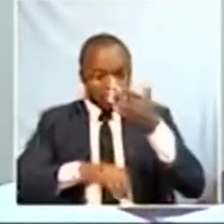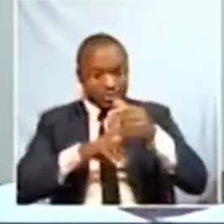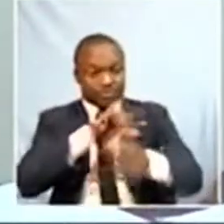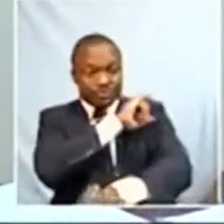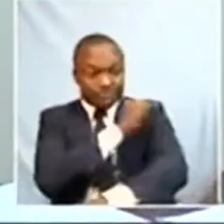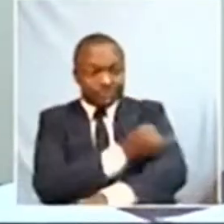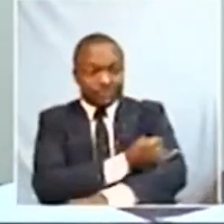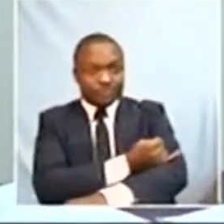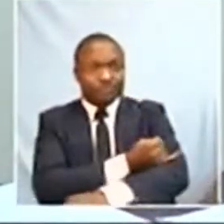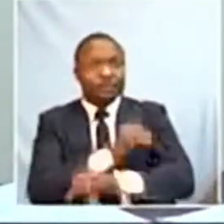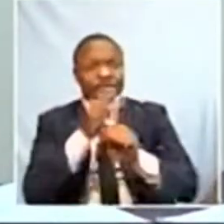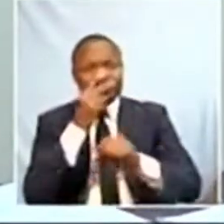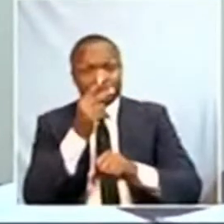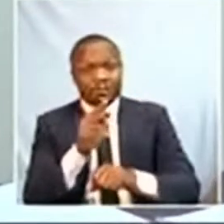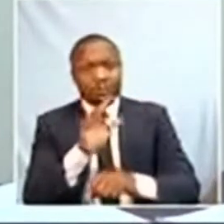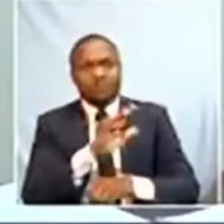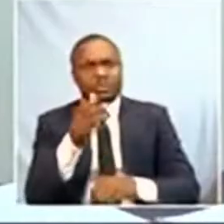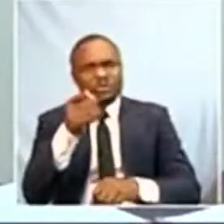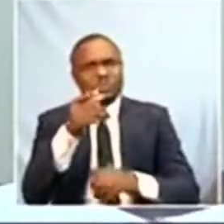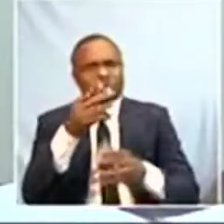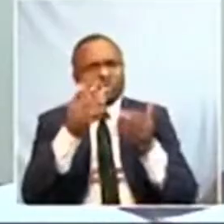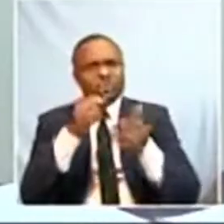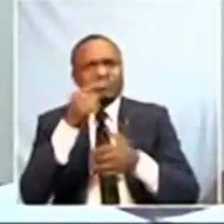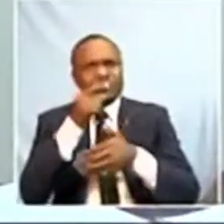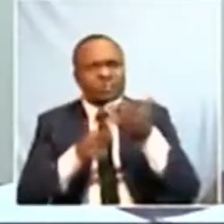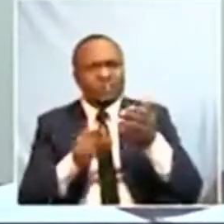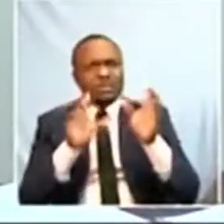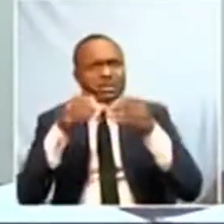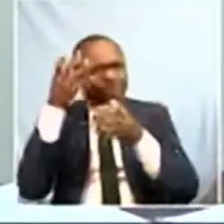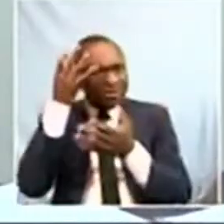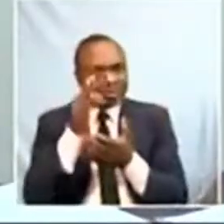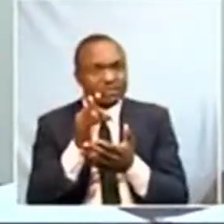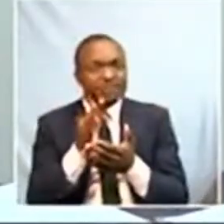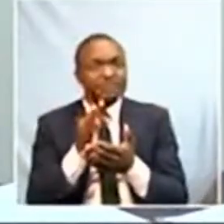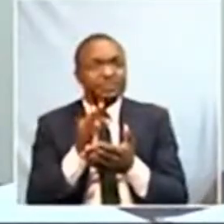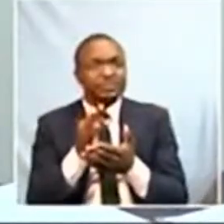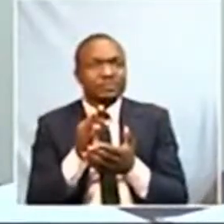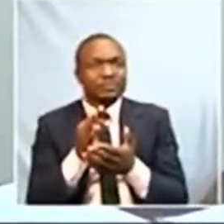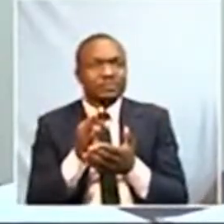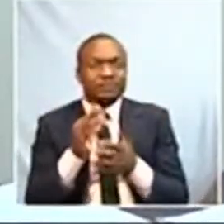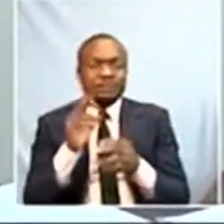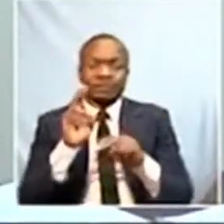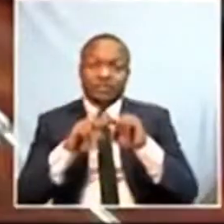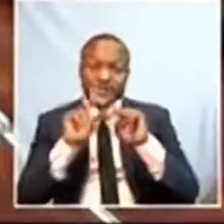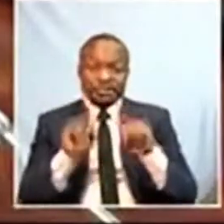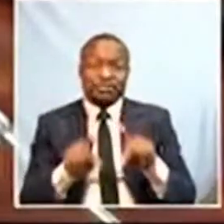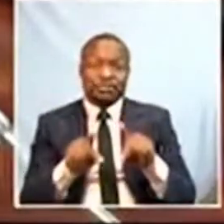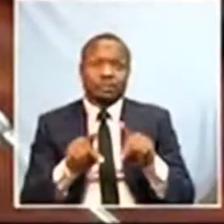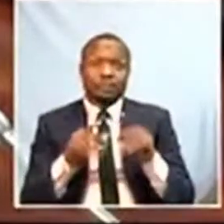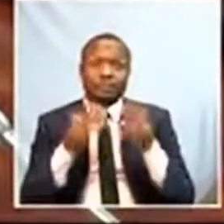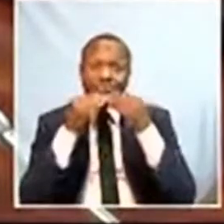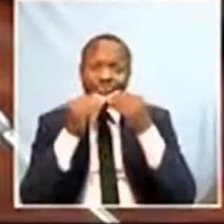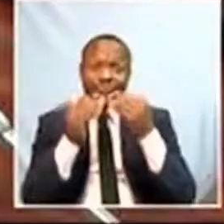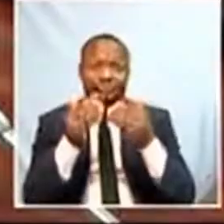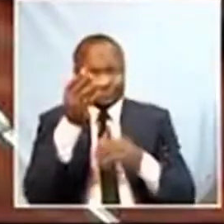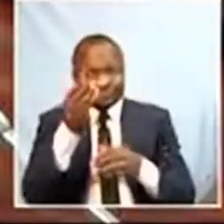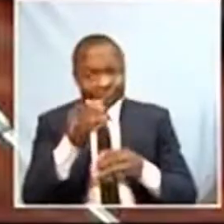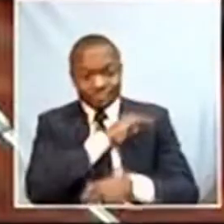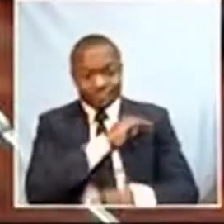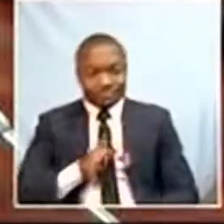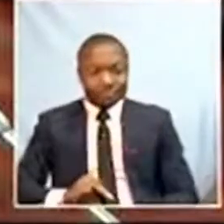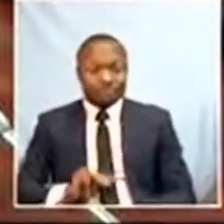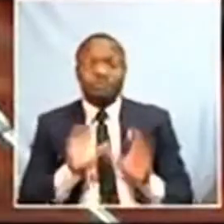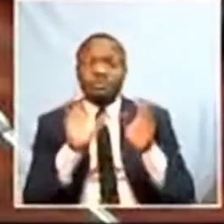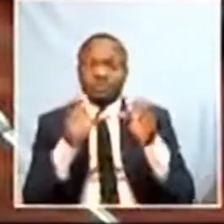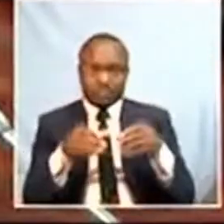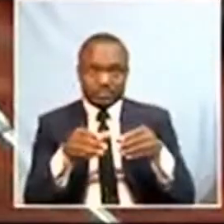immunity. I can see your finger. What do you want to say, Council Secretary? Chair, I would just like to thank you and the members of the